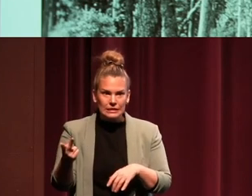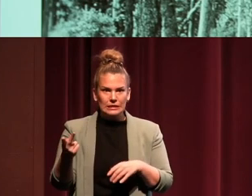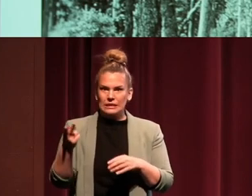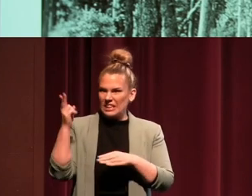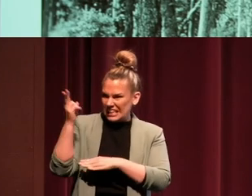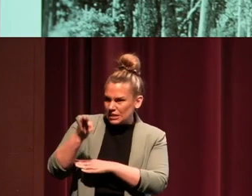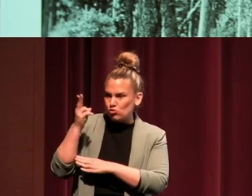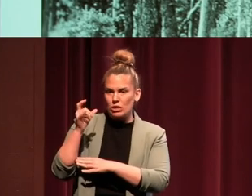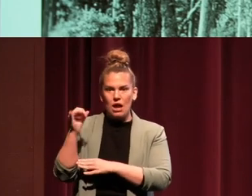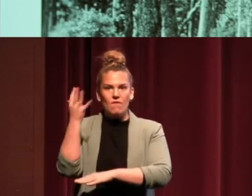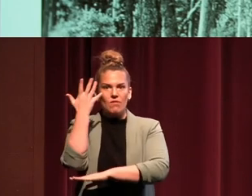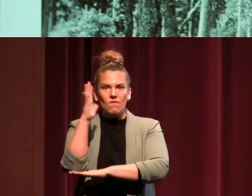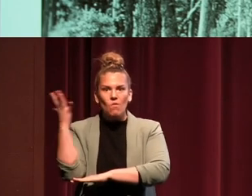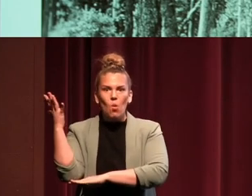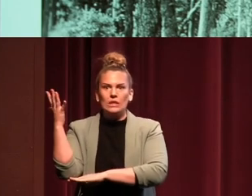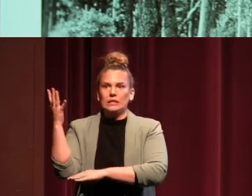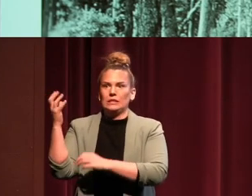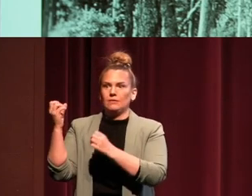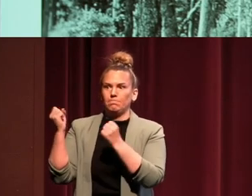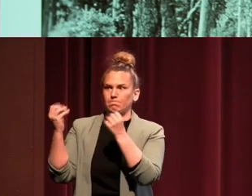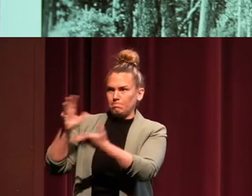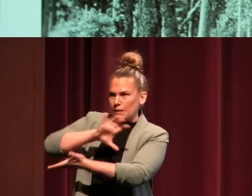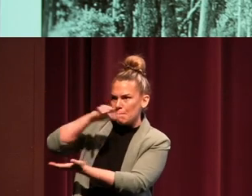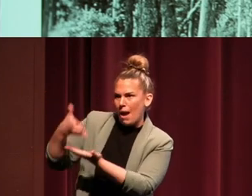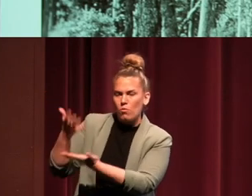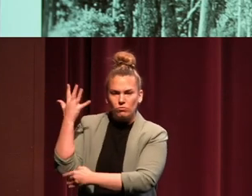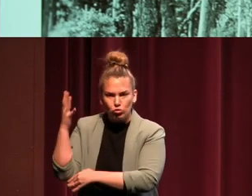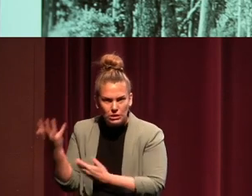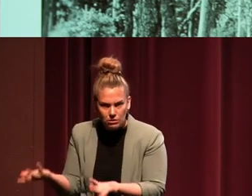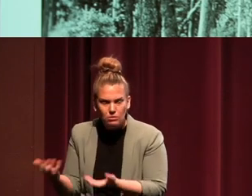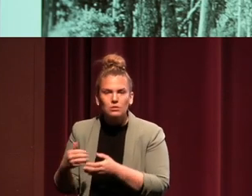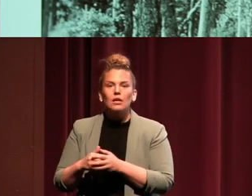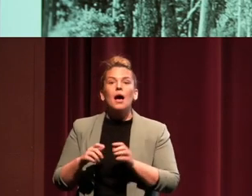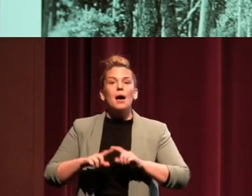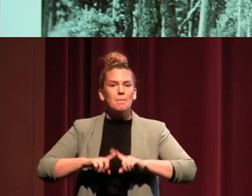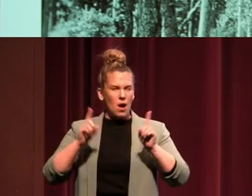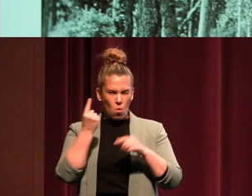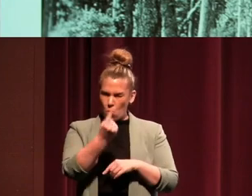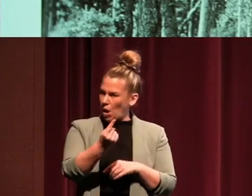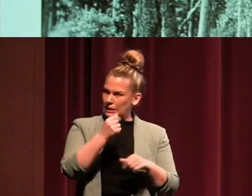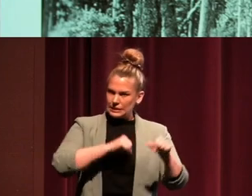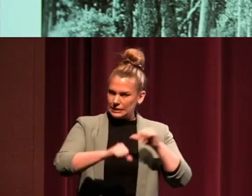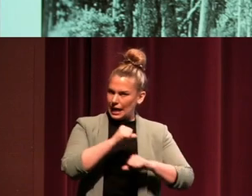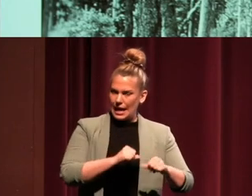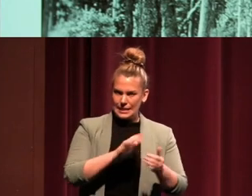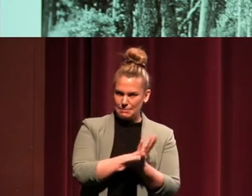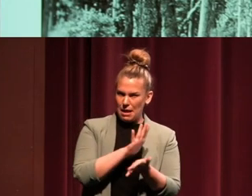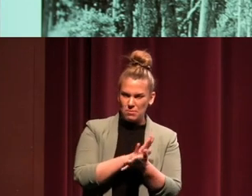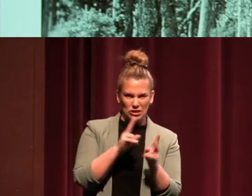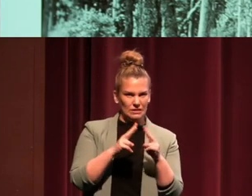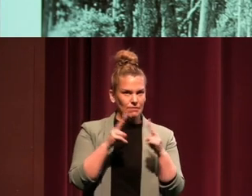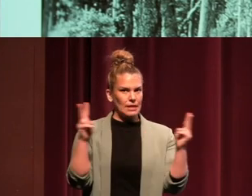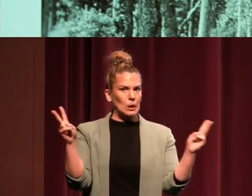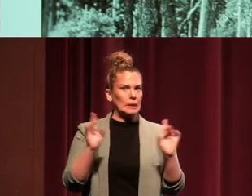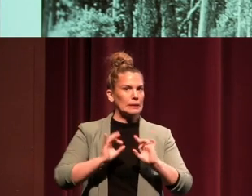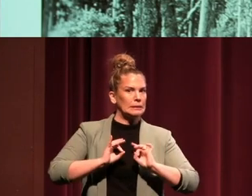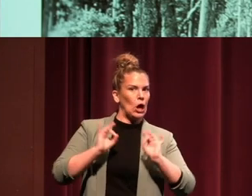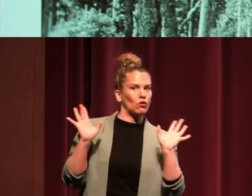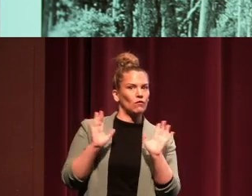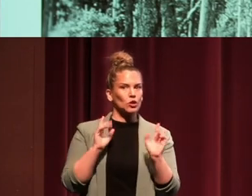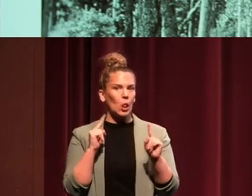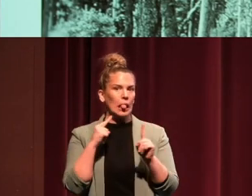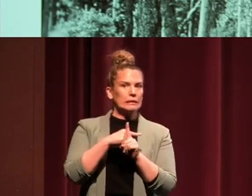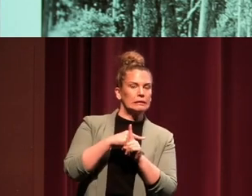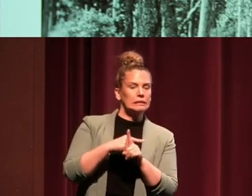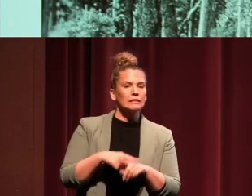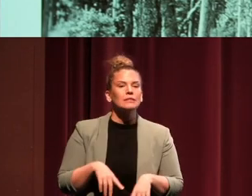density. And except for one science paper, which is fairly controversial, most work with this data has shown